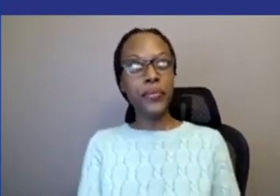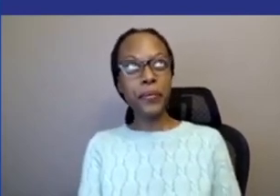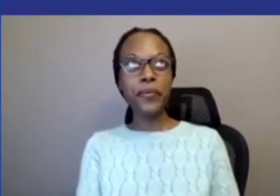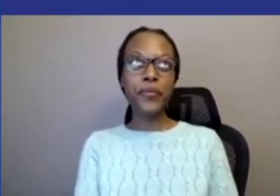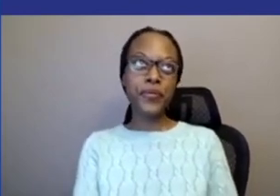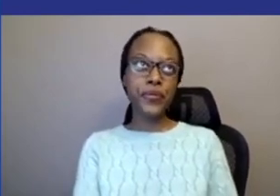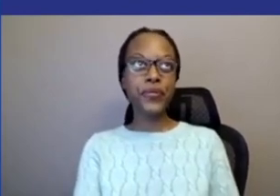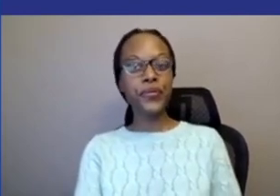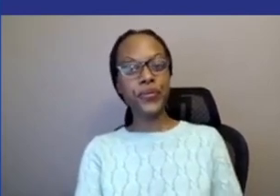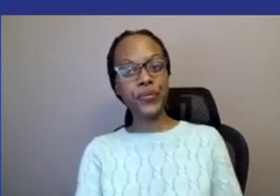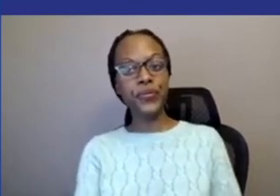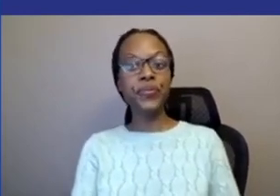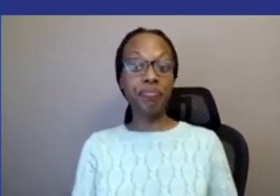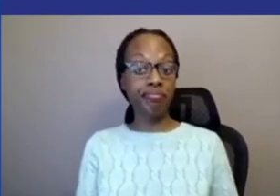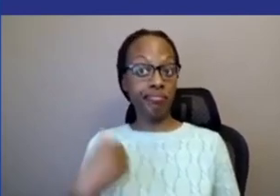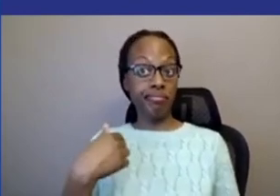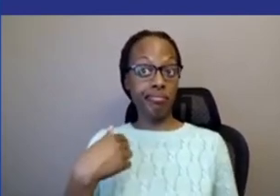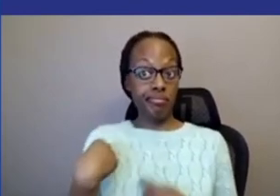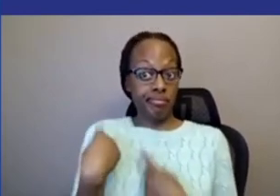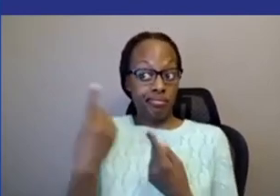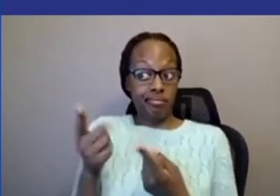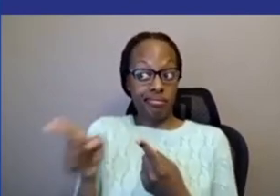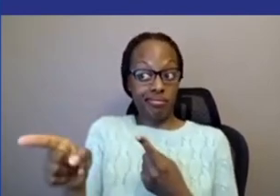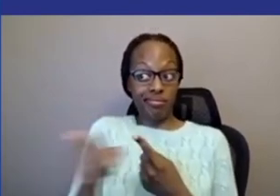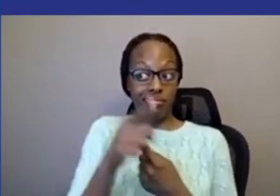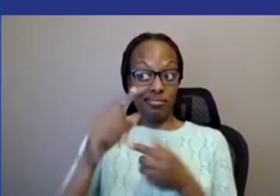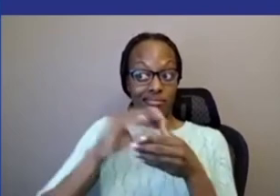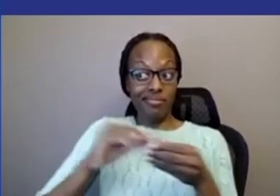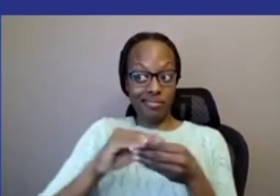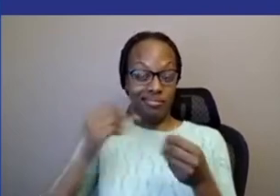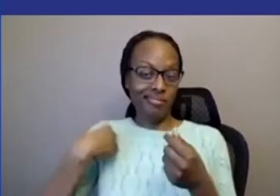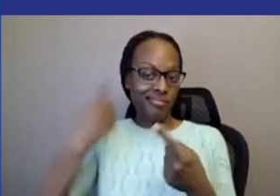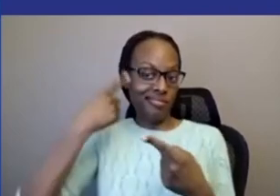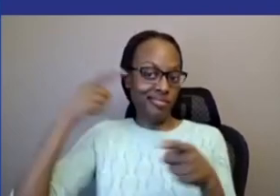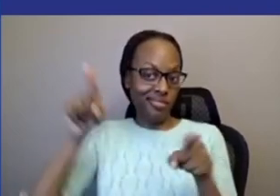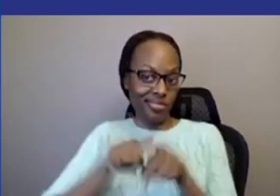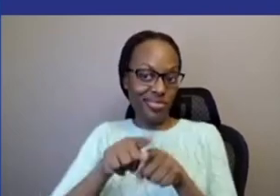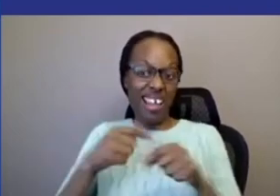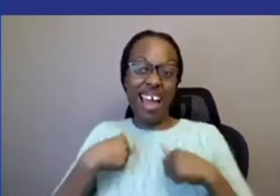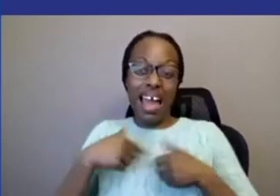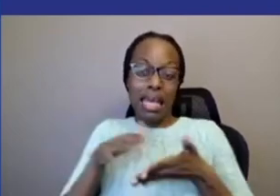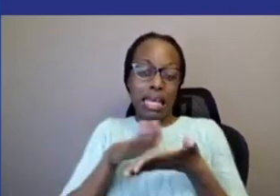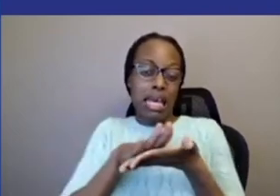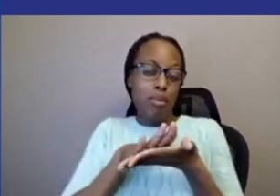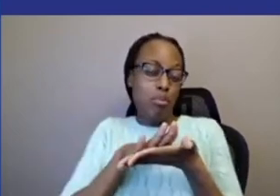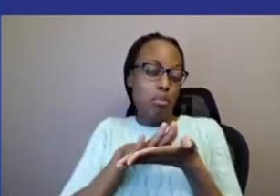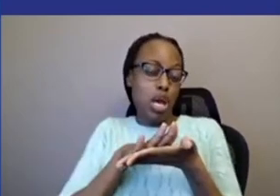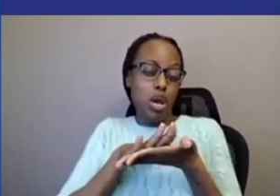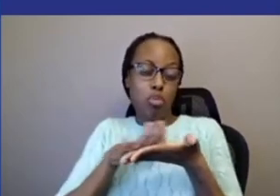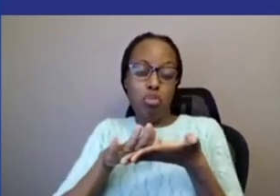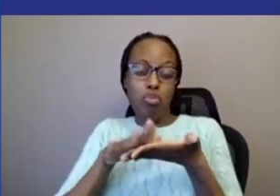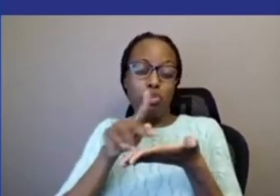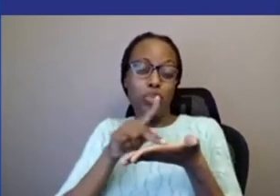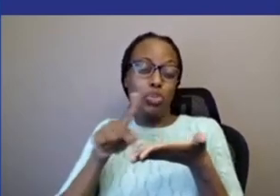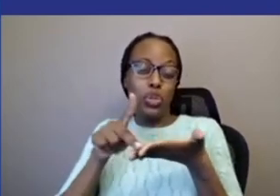I'm in alignment with everything that everyone has said so far, because I'm the purest of the purest. However,